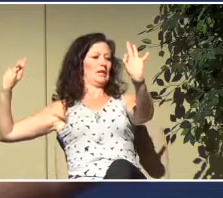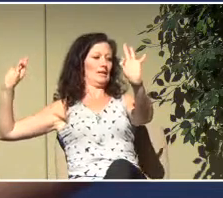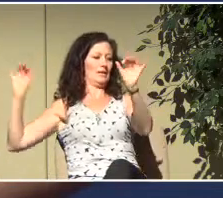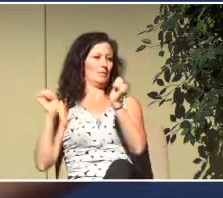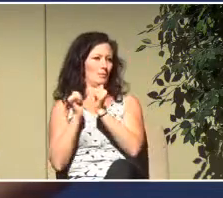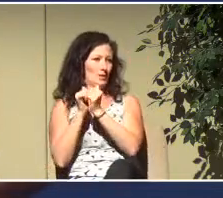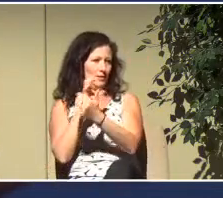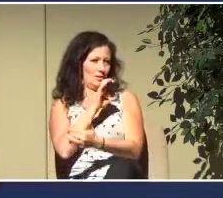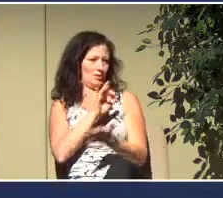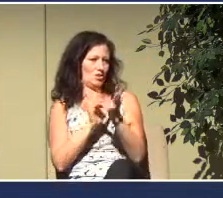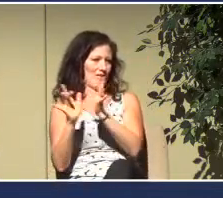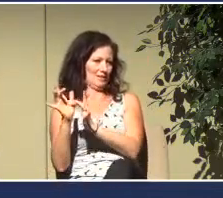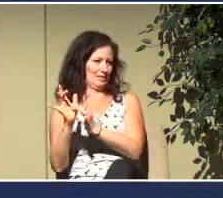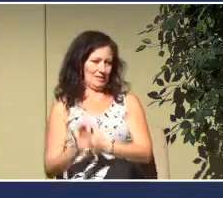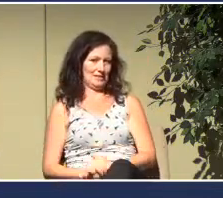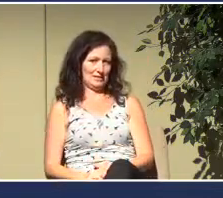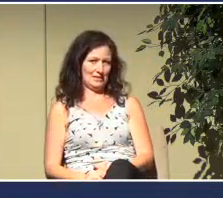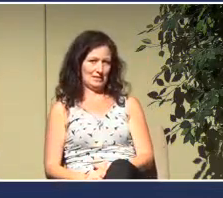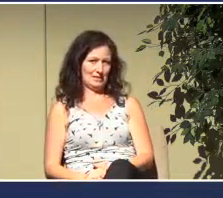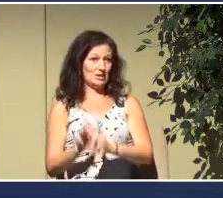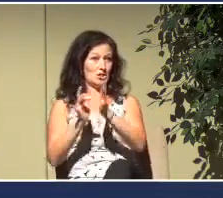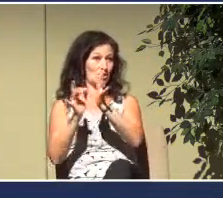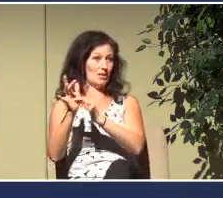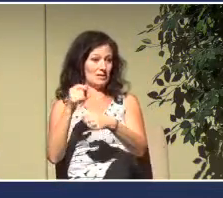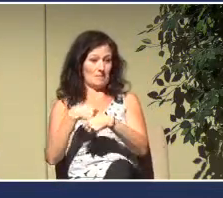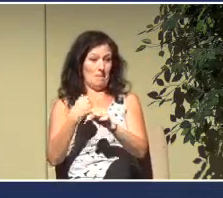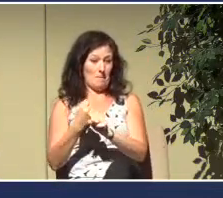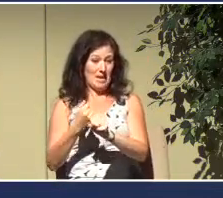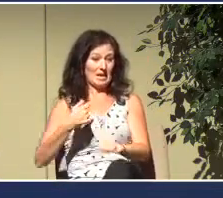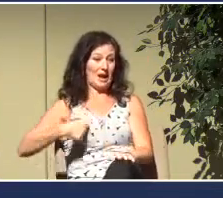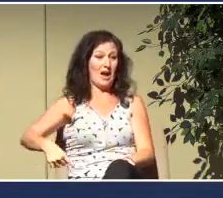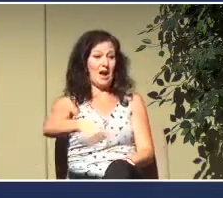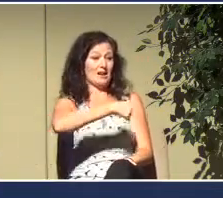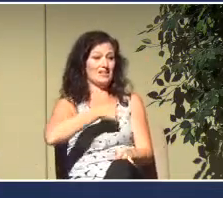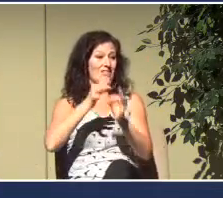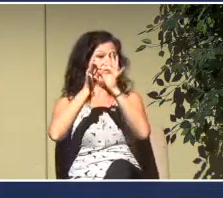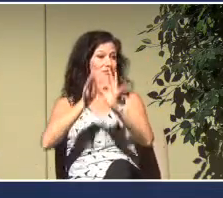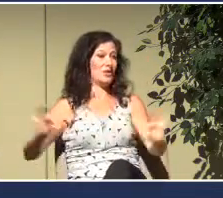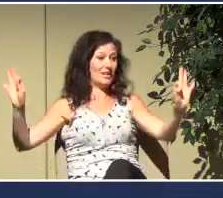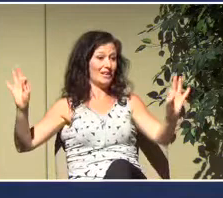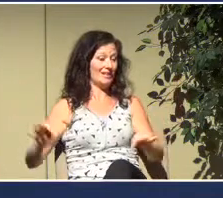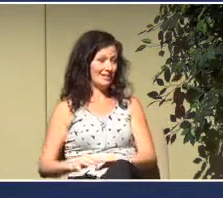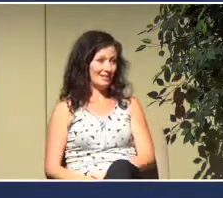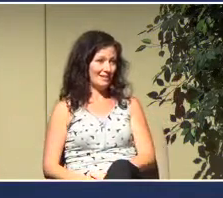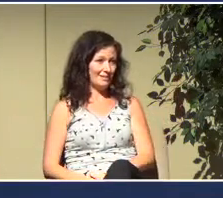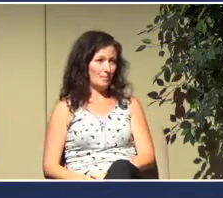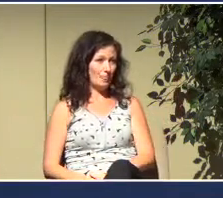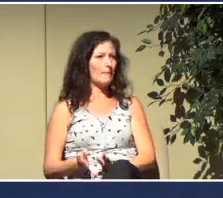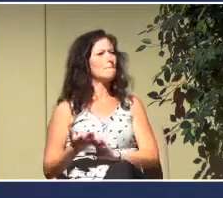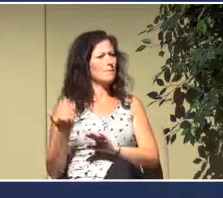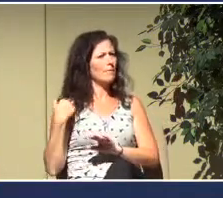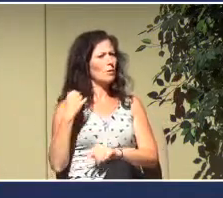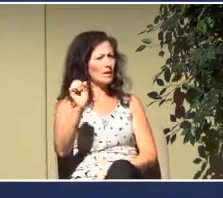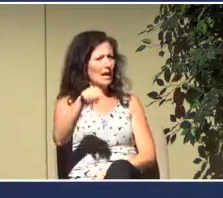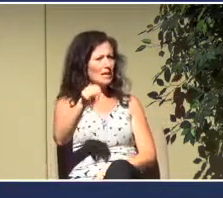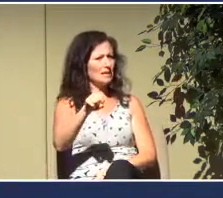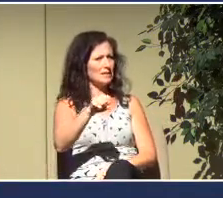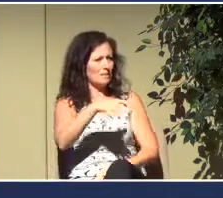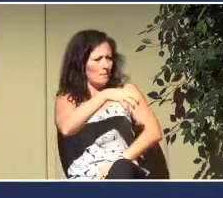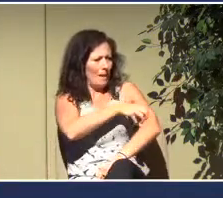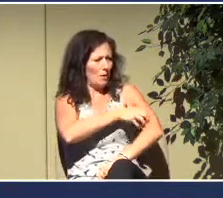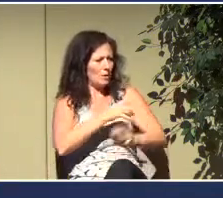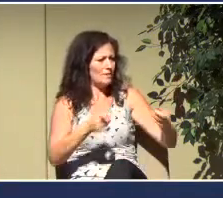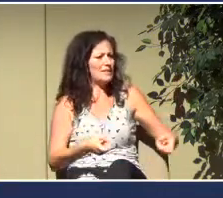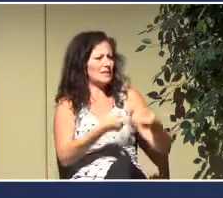Jesus. Jesus has set us free. Sin does not have the ability to boss us around. We were under the power of sin, and we